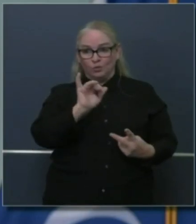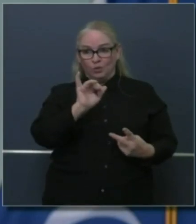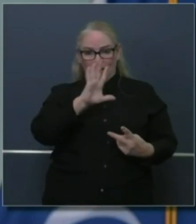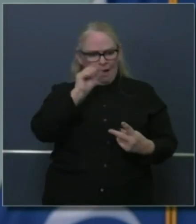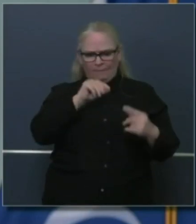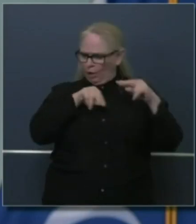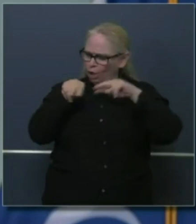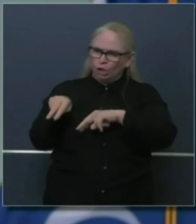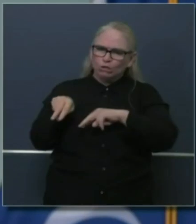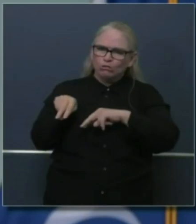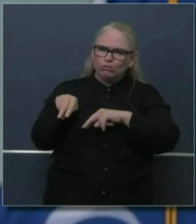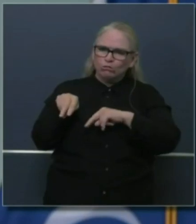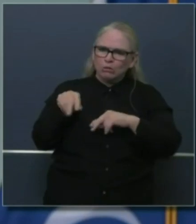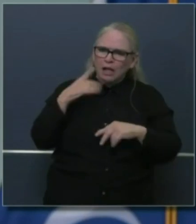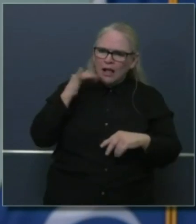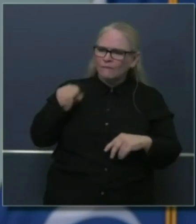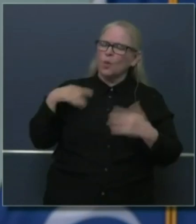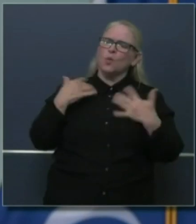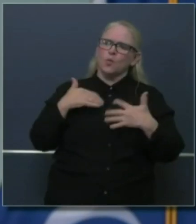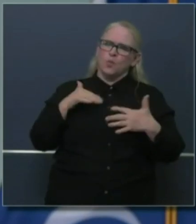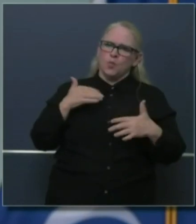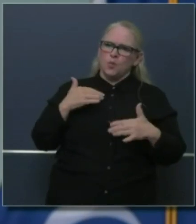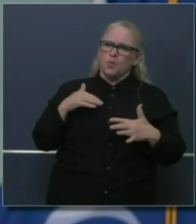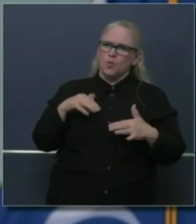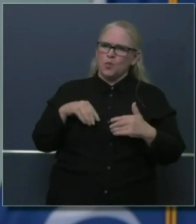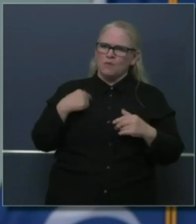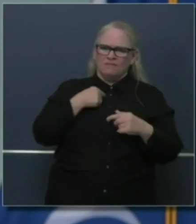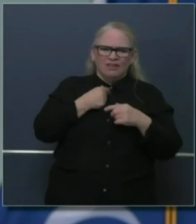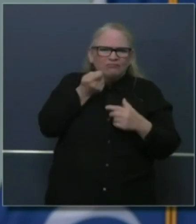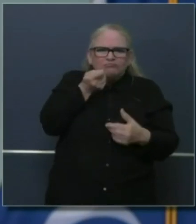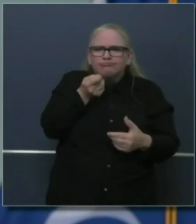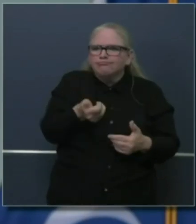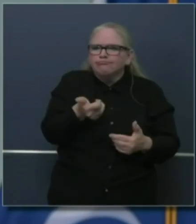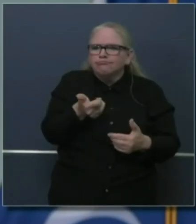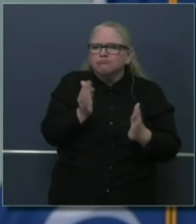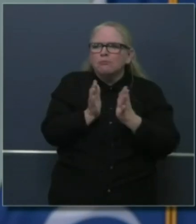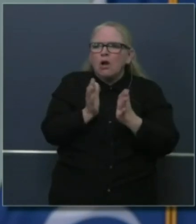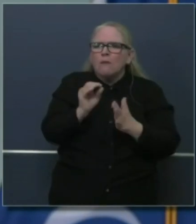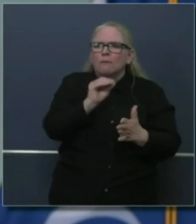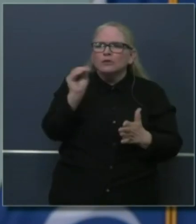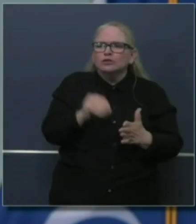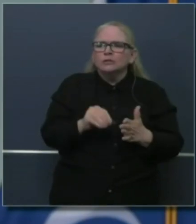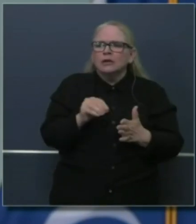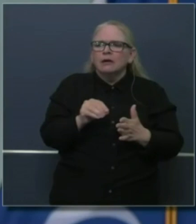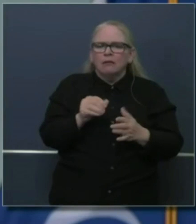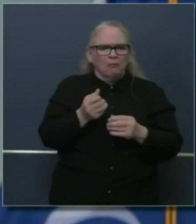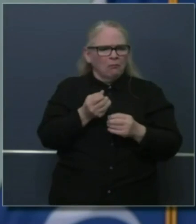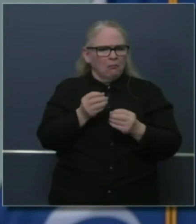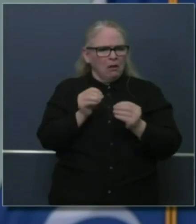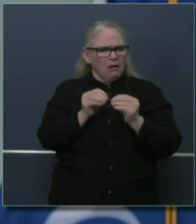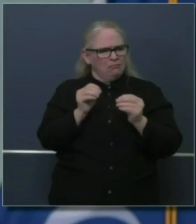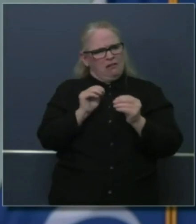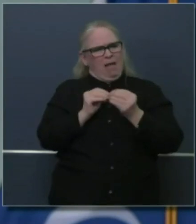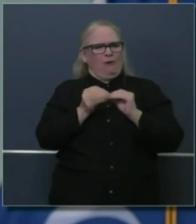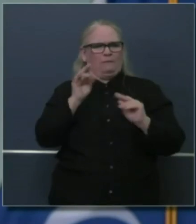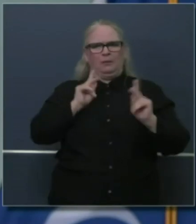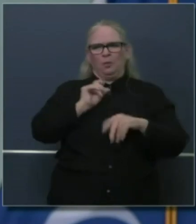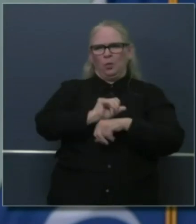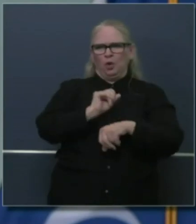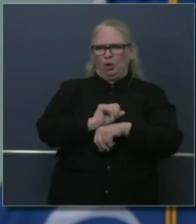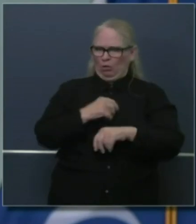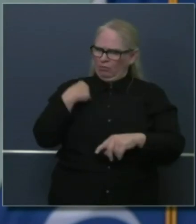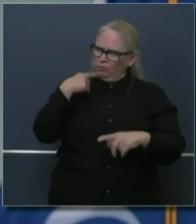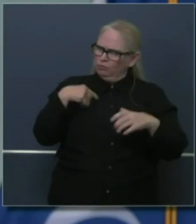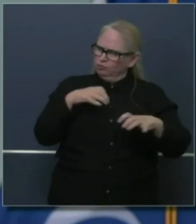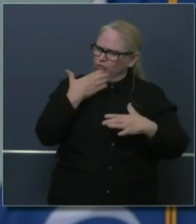them independently, record low unemployment, real economic growth, reinforcing our position as the world's 5th largest